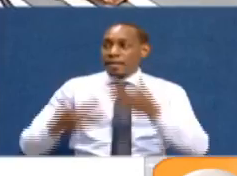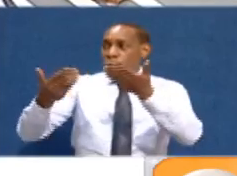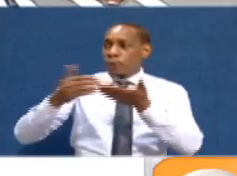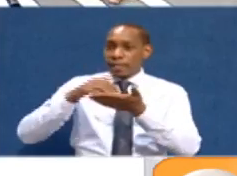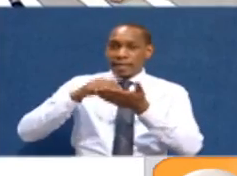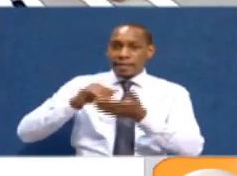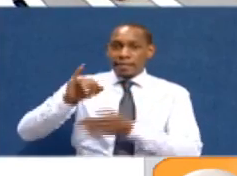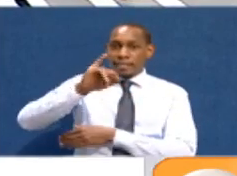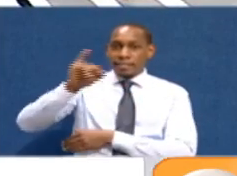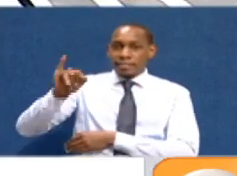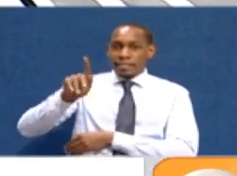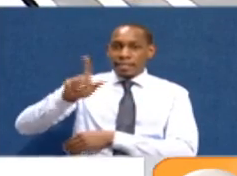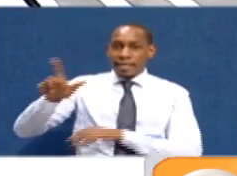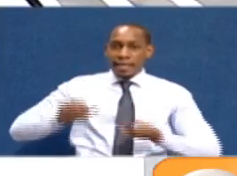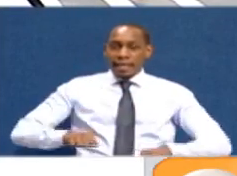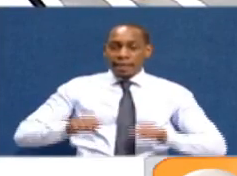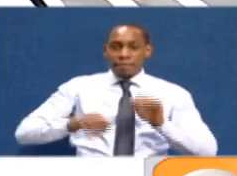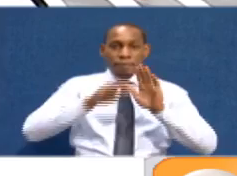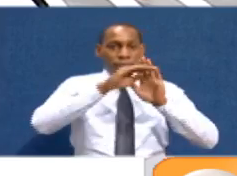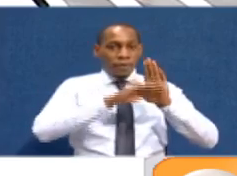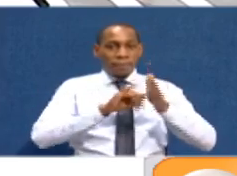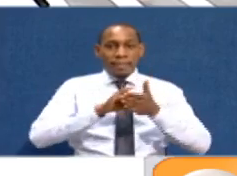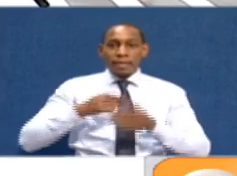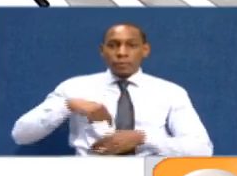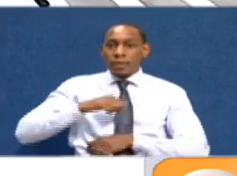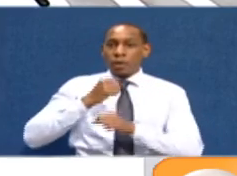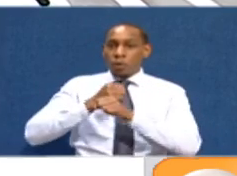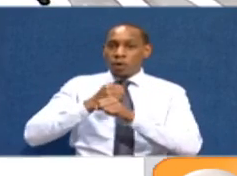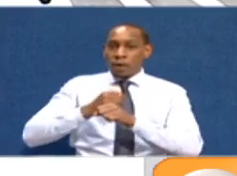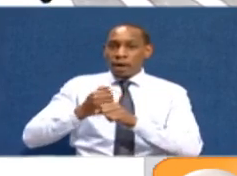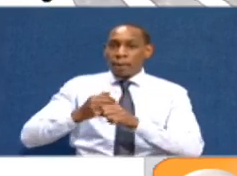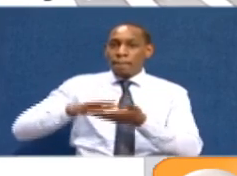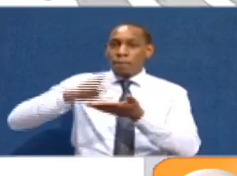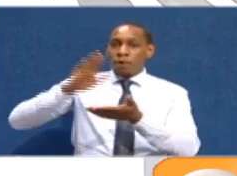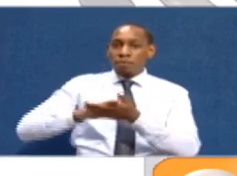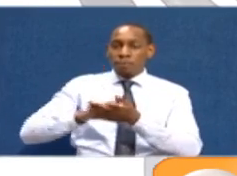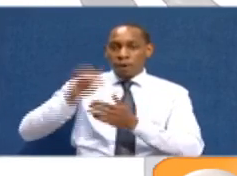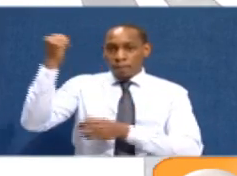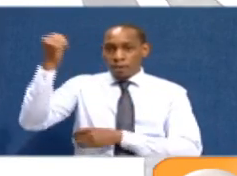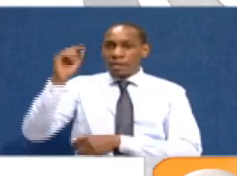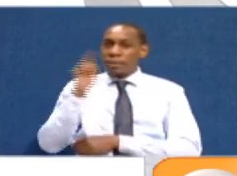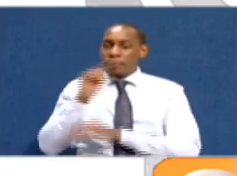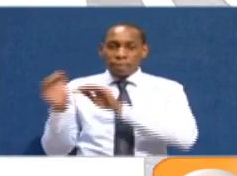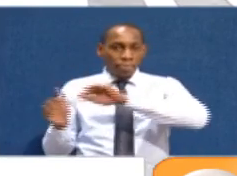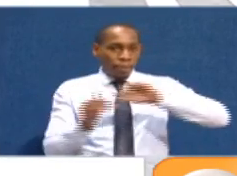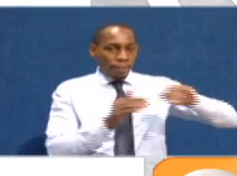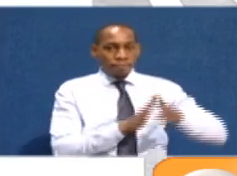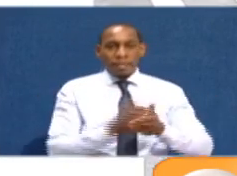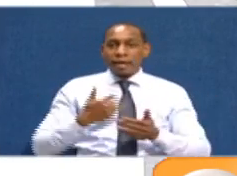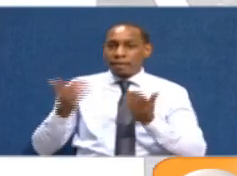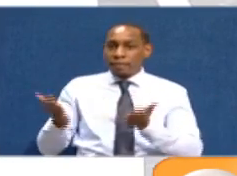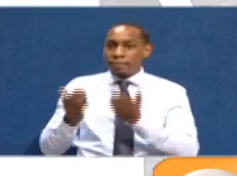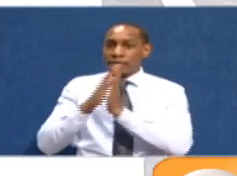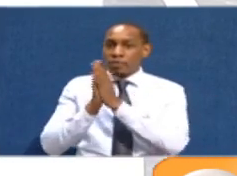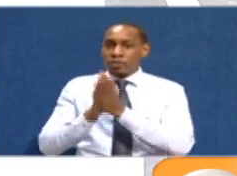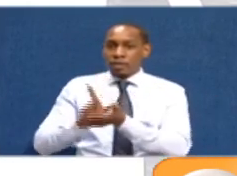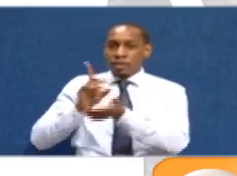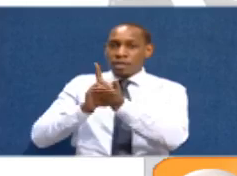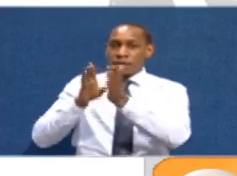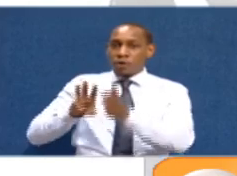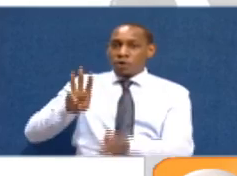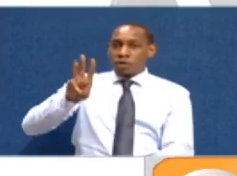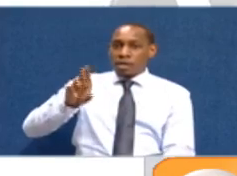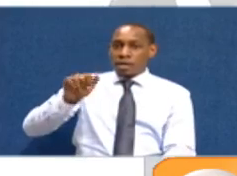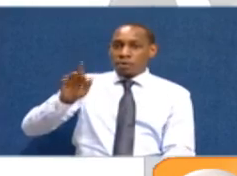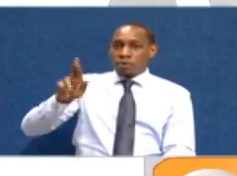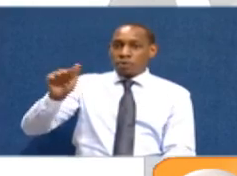Welcome back to Jeff Koinange Live. This is the kind of shows that we need to do more of. Forget toxic politics. Let's get some inspiration. Dr. David Wachira,